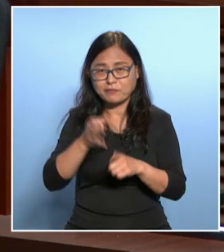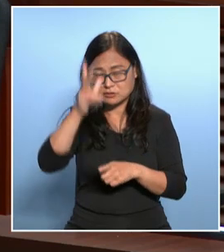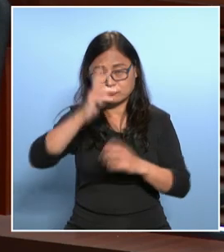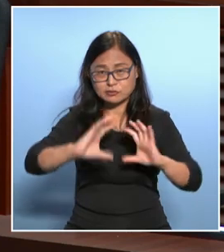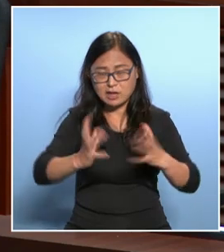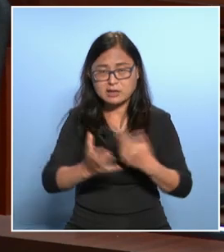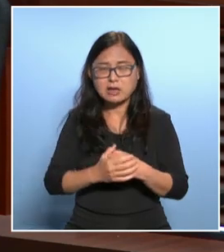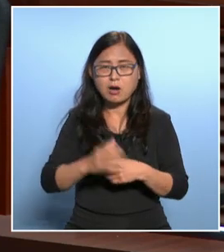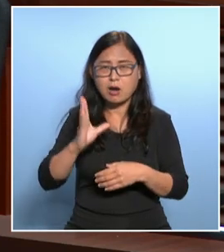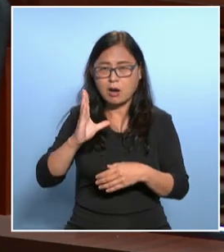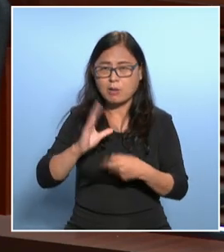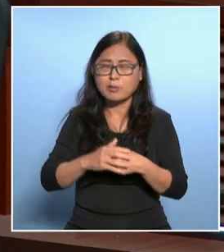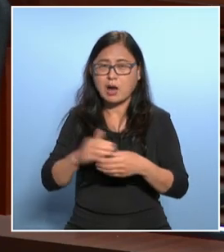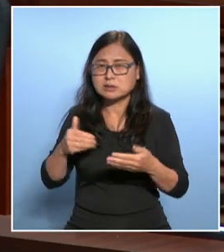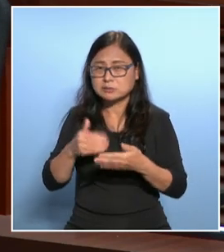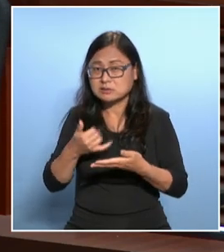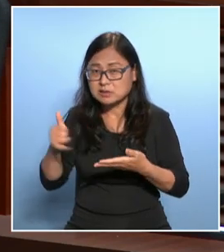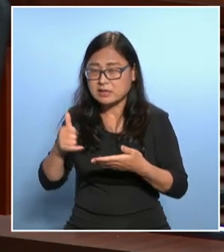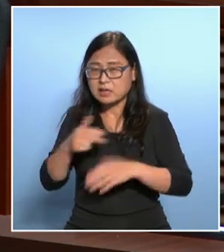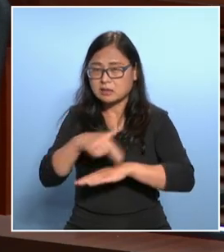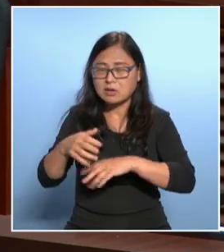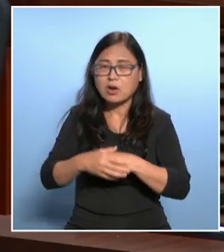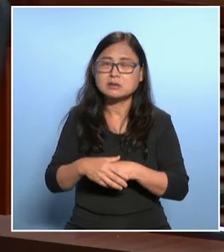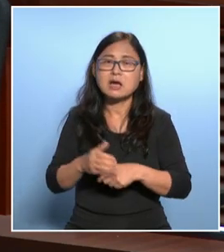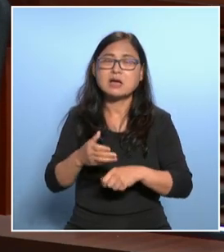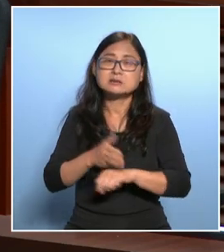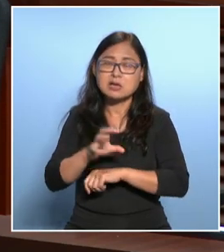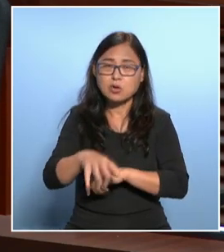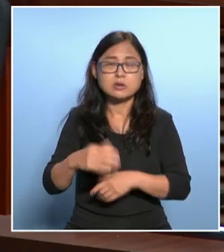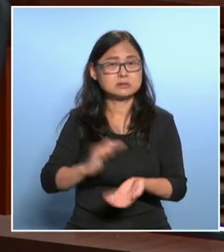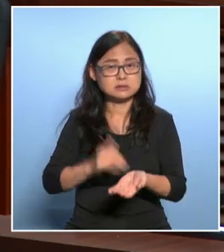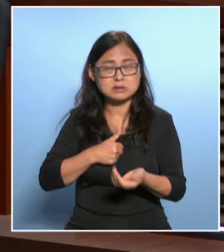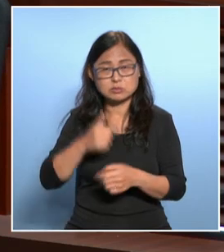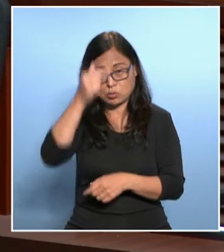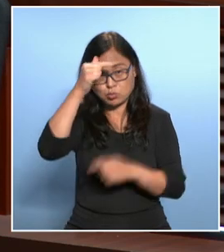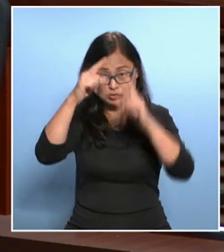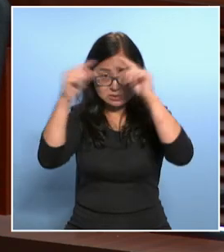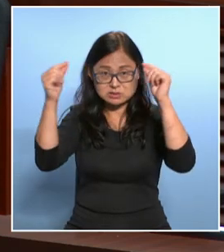it possible to collaborate with some NGOs,